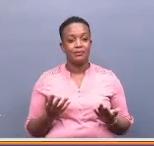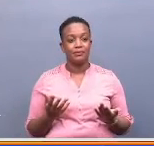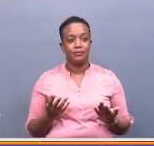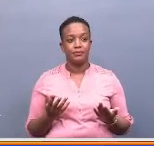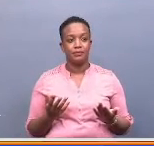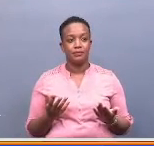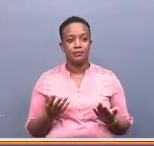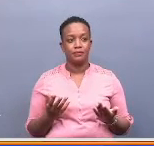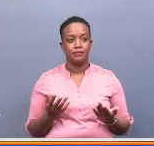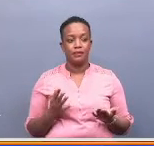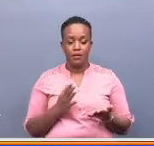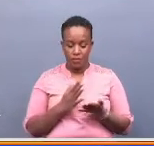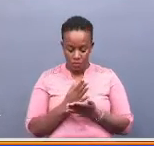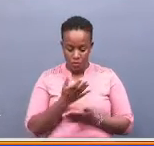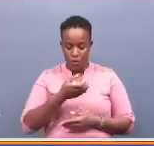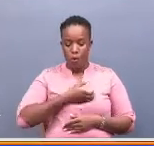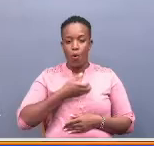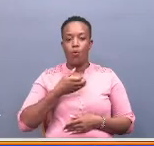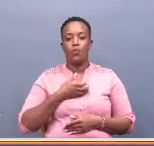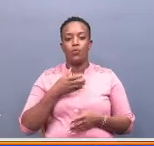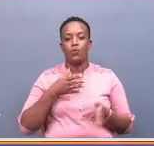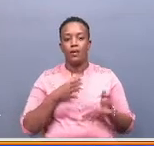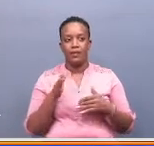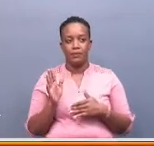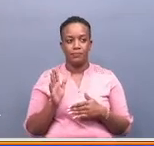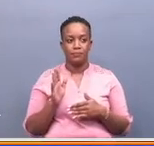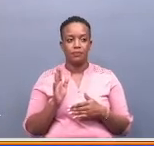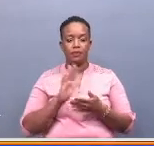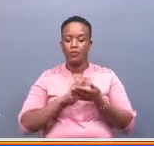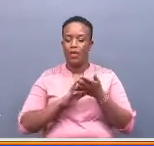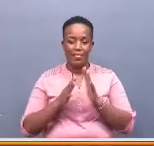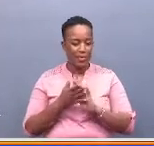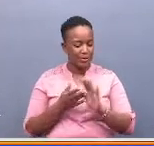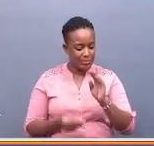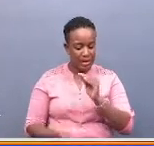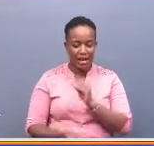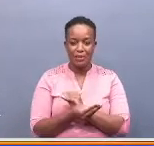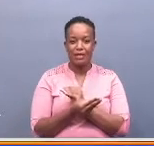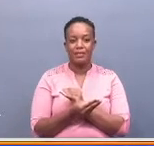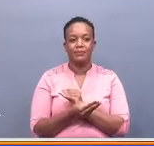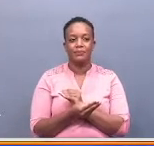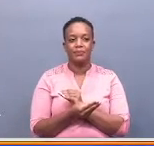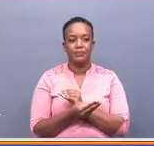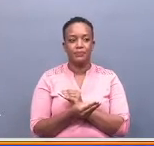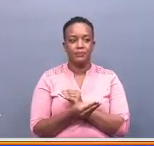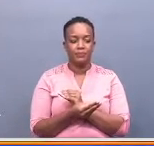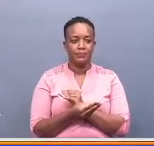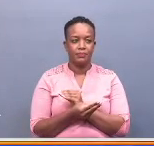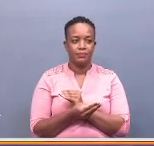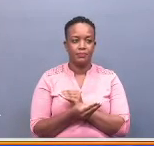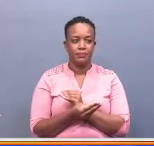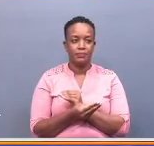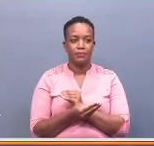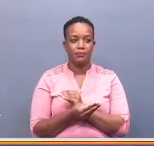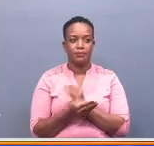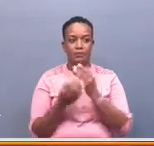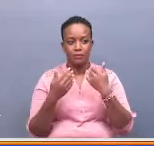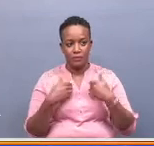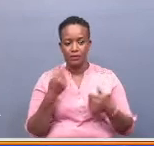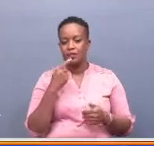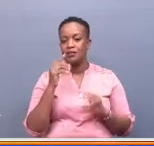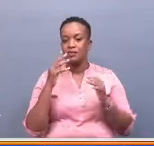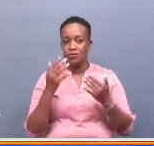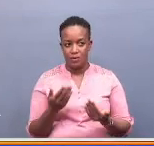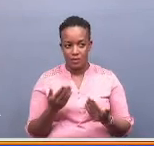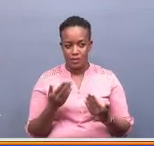on my own volition, without coercion, and I unconditionally today say that, Wavinya,